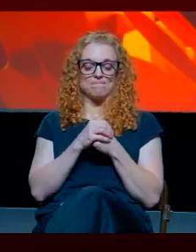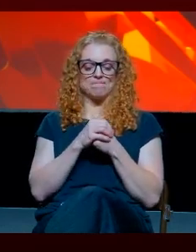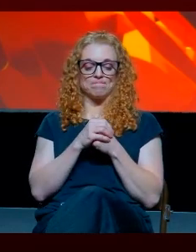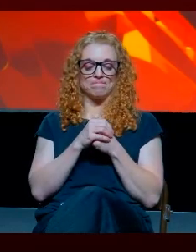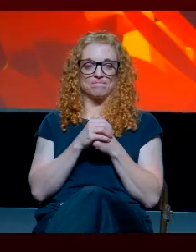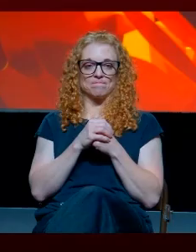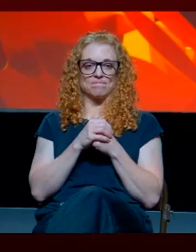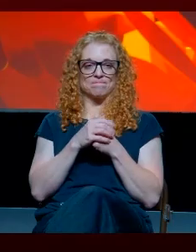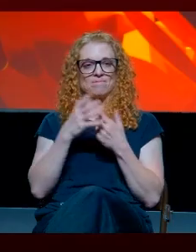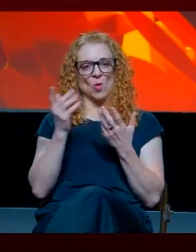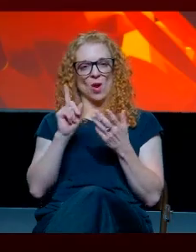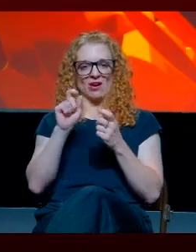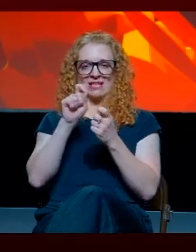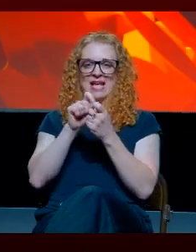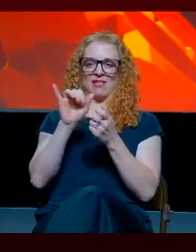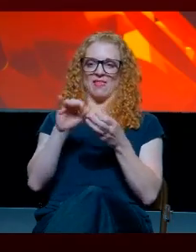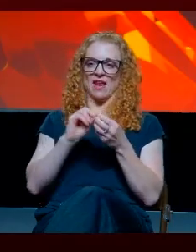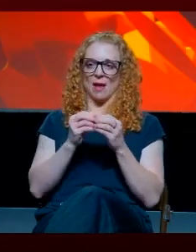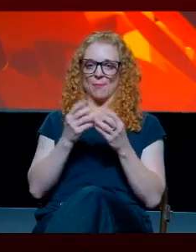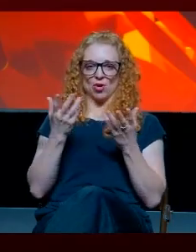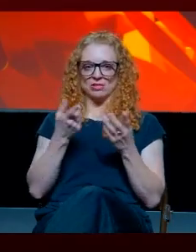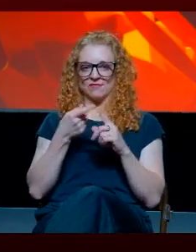where exactly that number is,